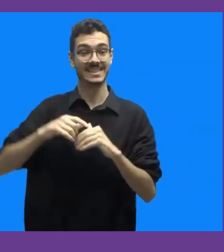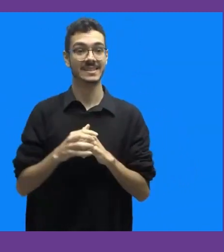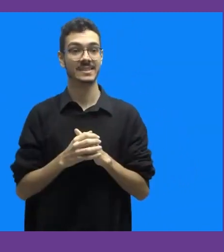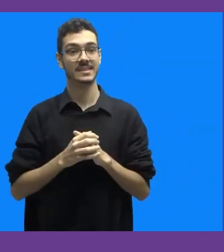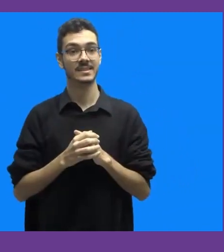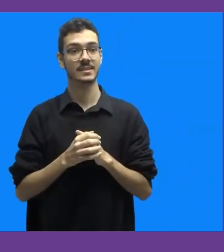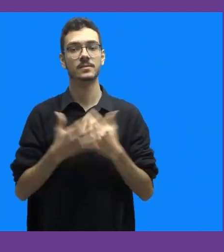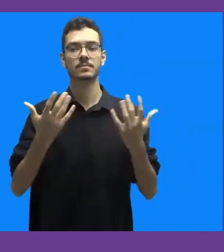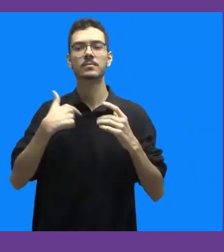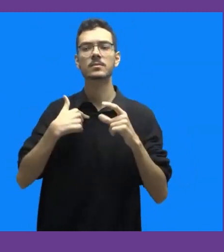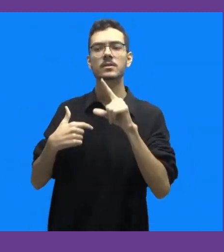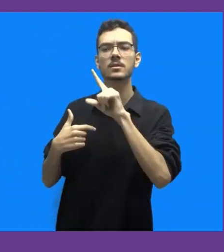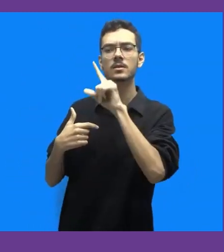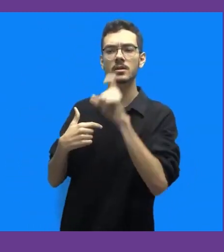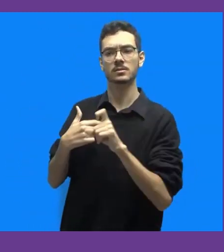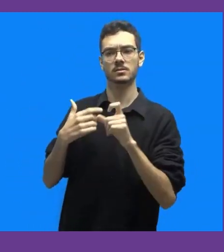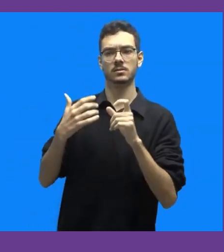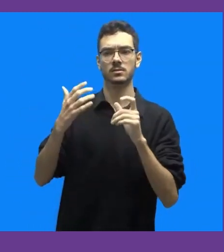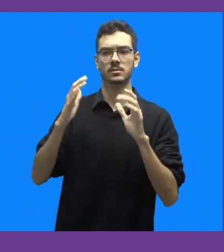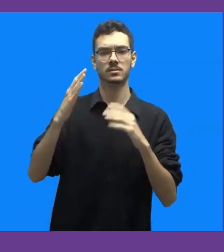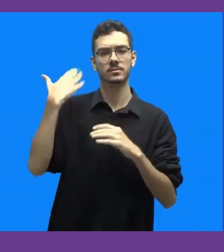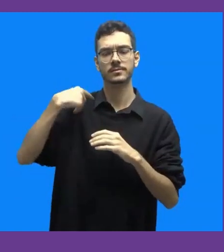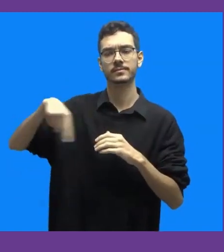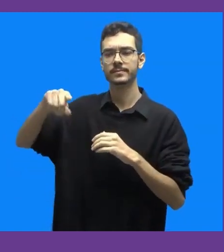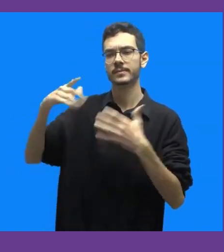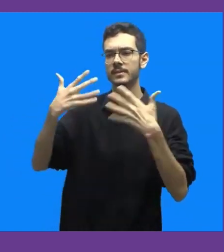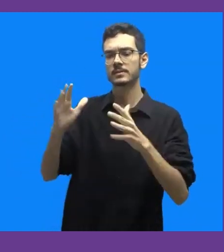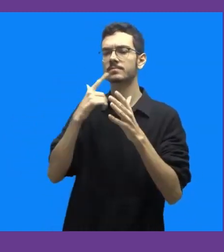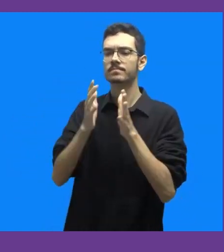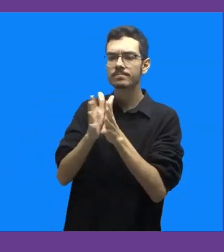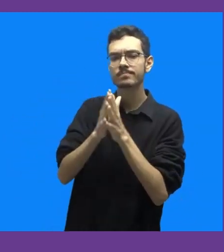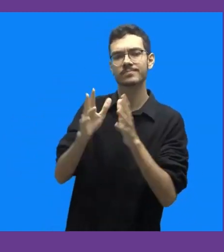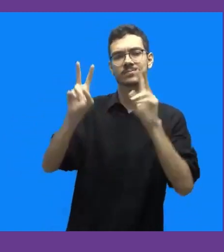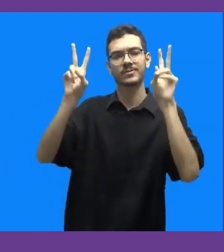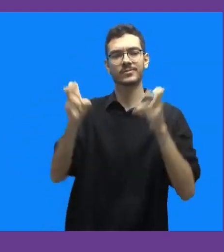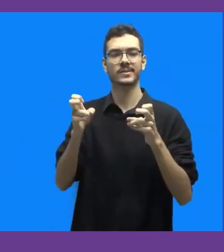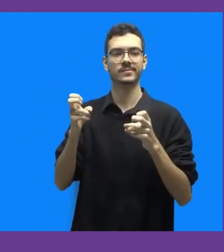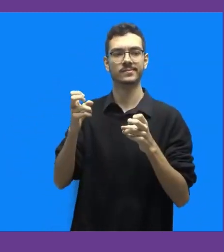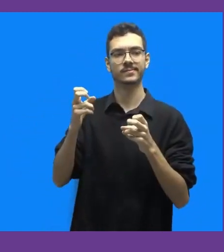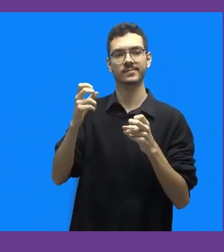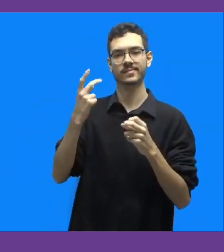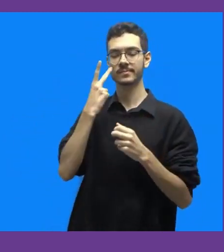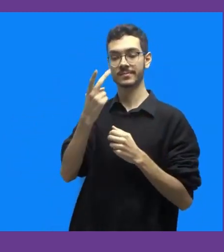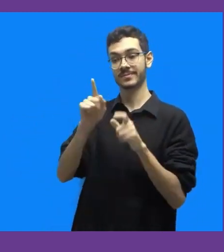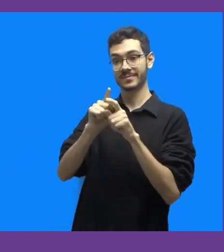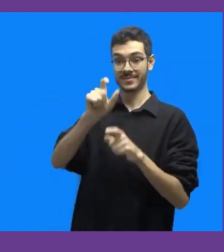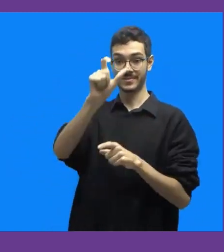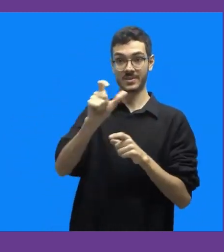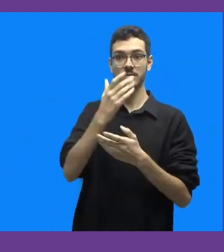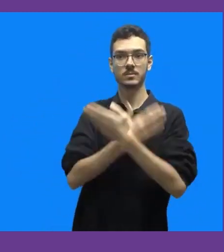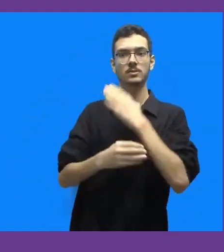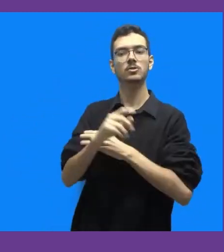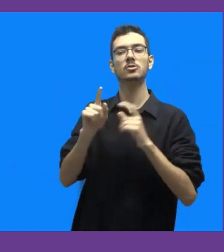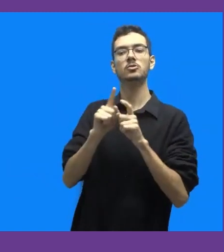we think about from what is normal, what is ordinary, but I will say,